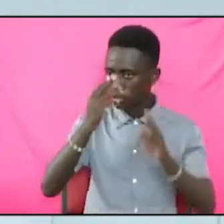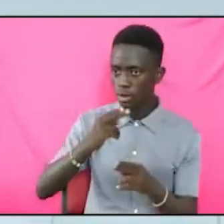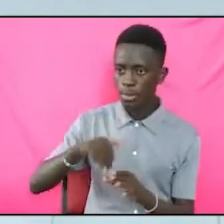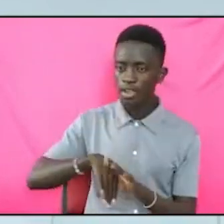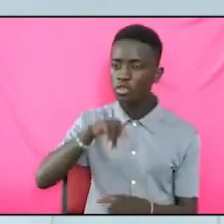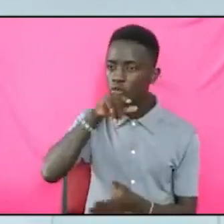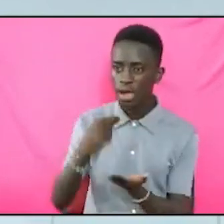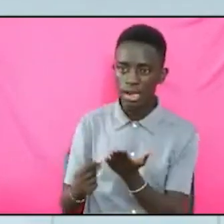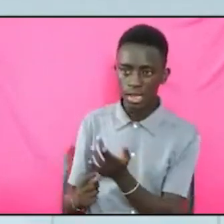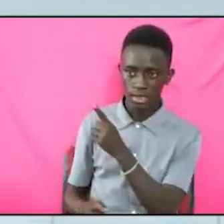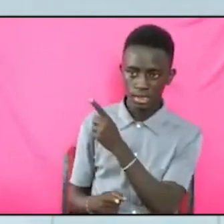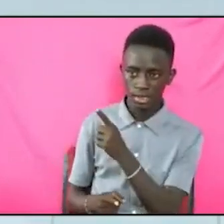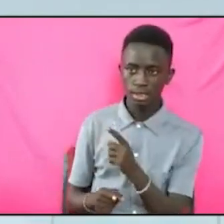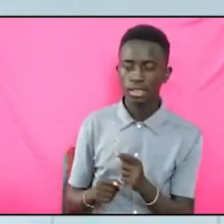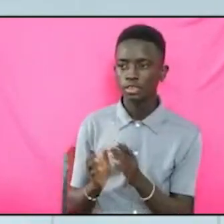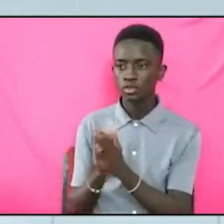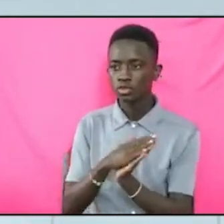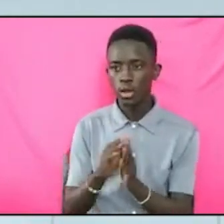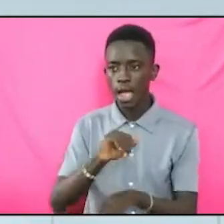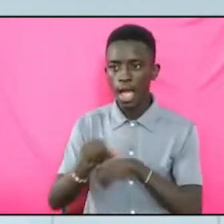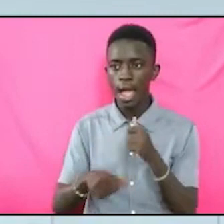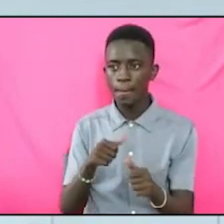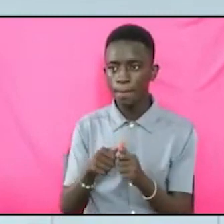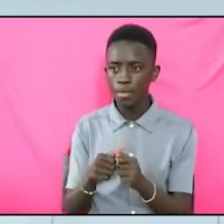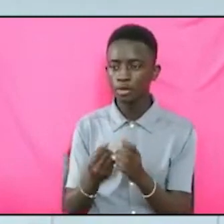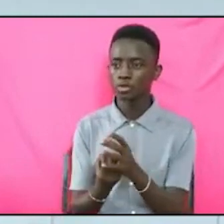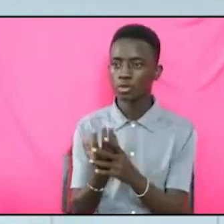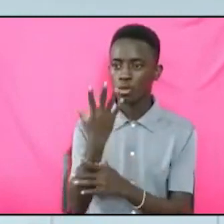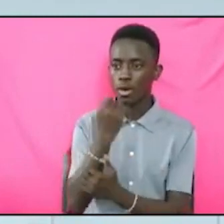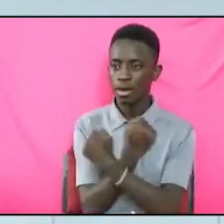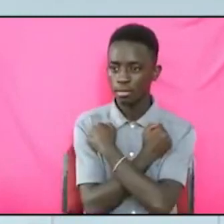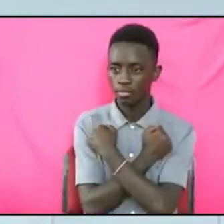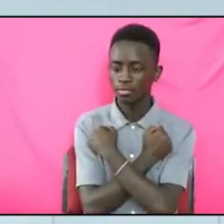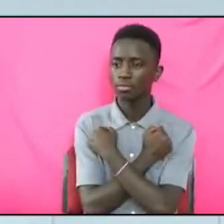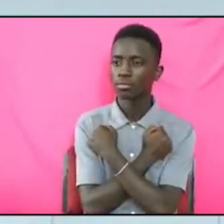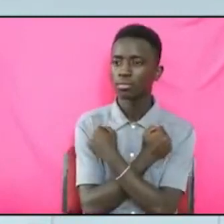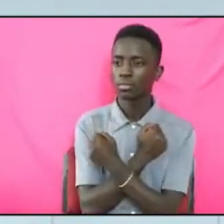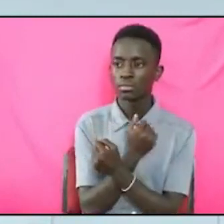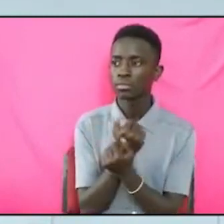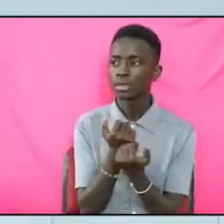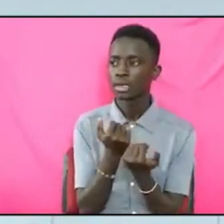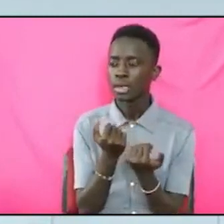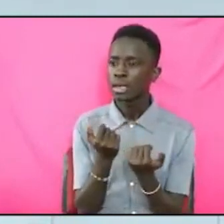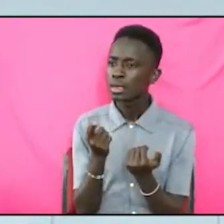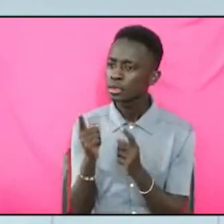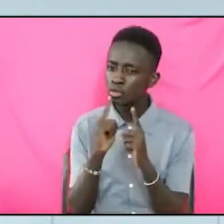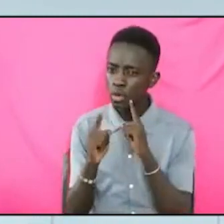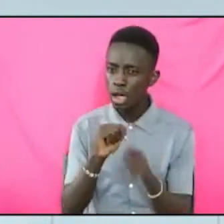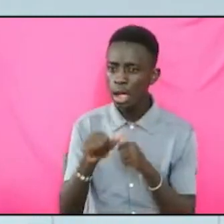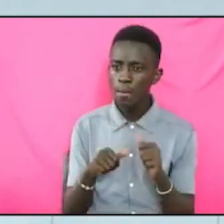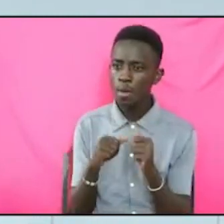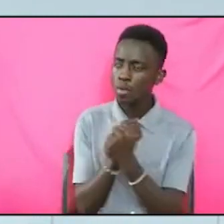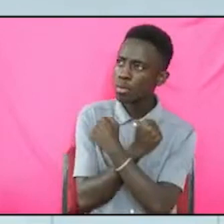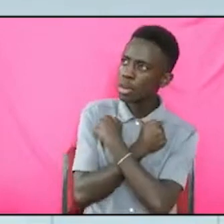is entitled Revolutionary Love. It is available online. And he talks about how the love of God compelled him to